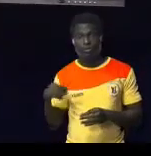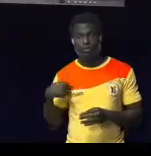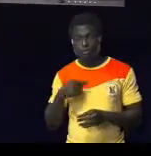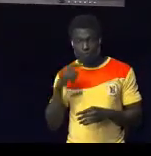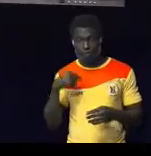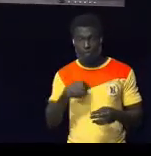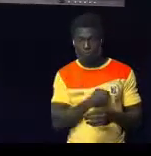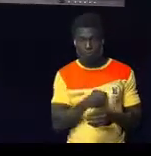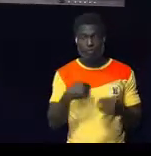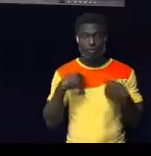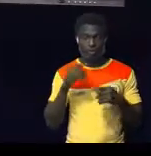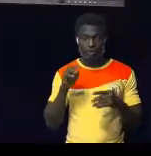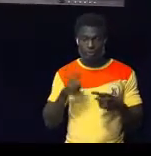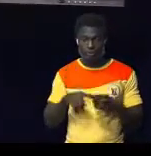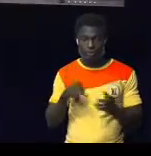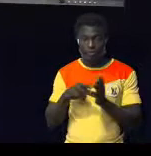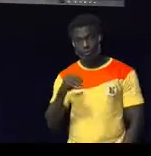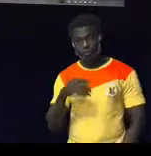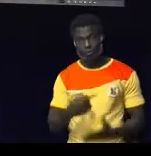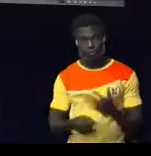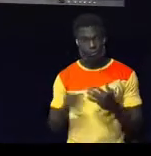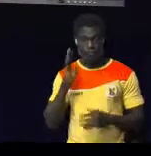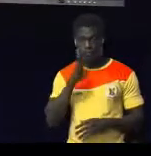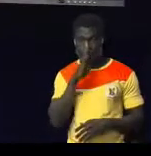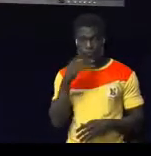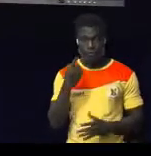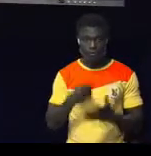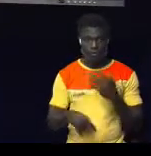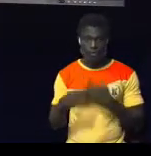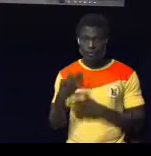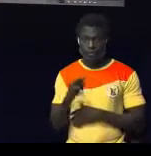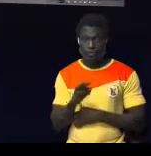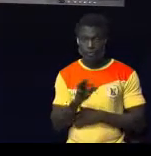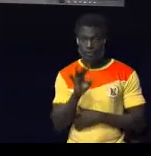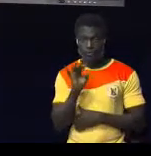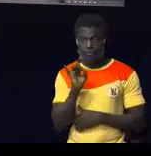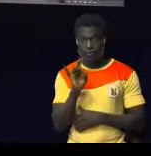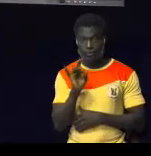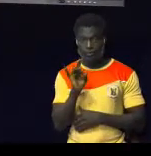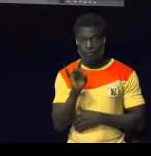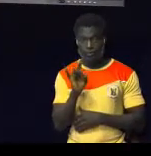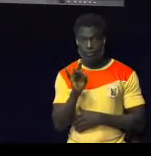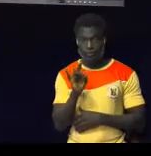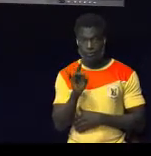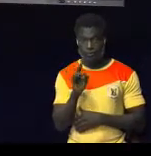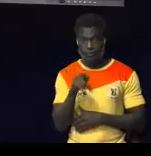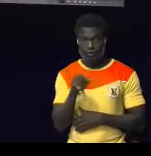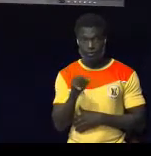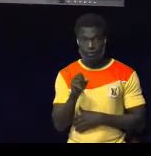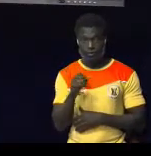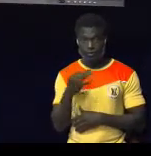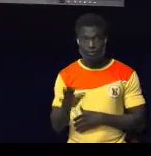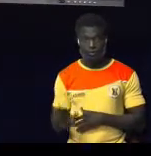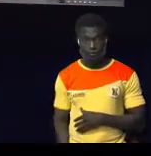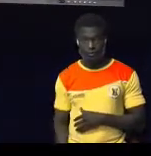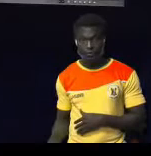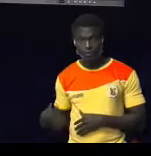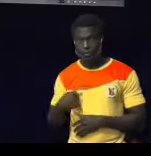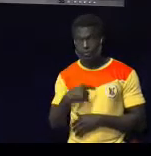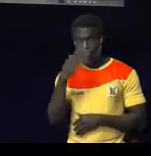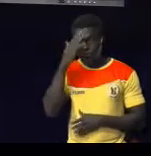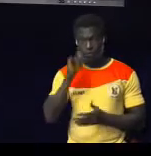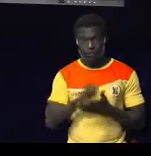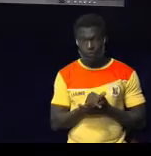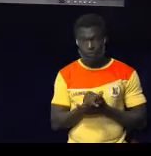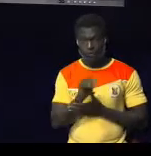have to pay more, and that is the direct relationship problem. So what will be the cost of 8 pairs of shots? Well, we know